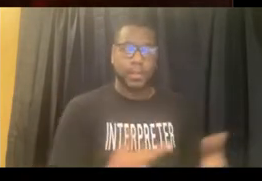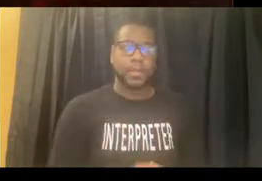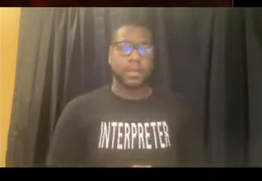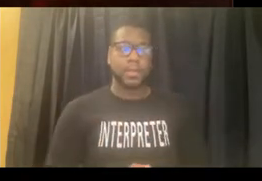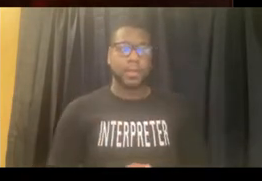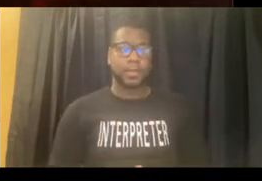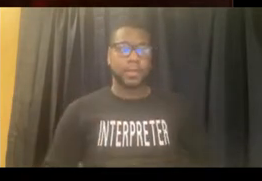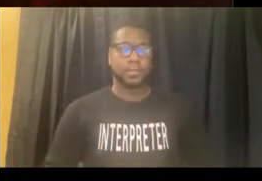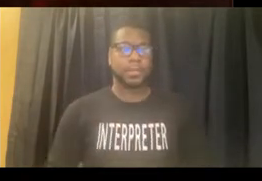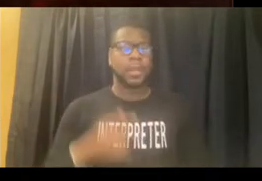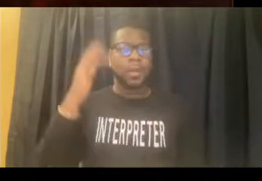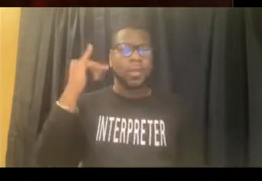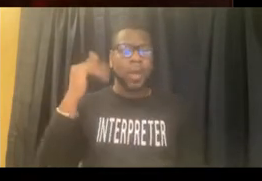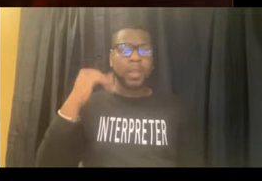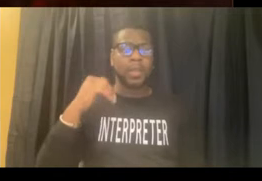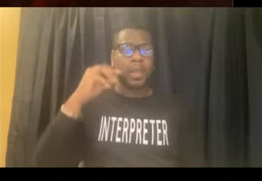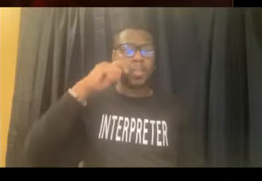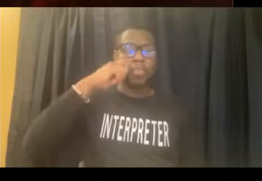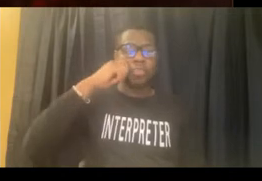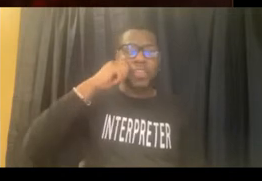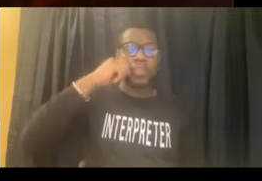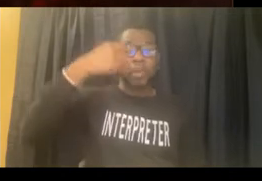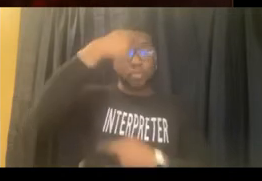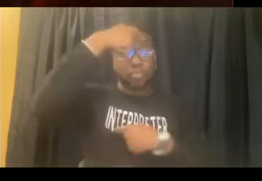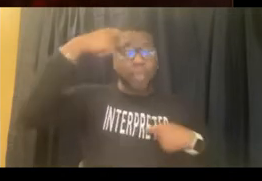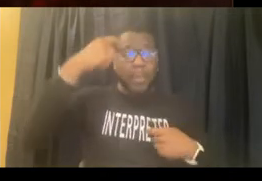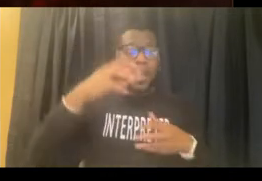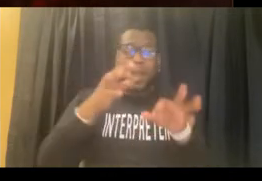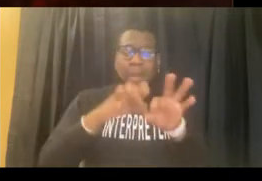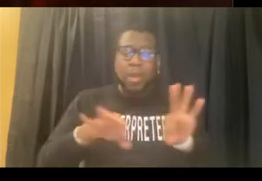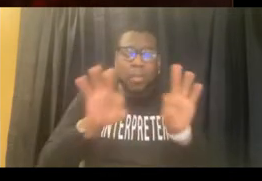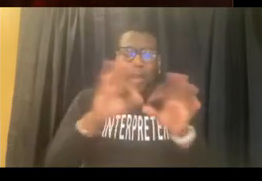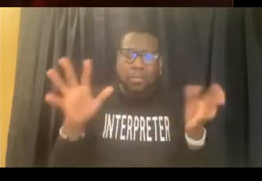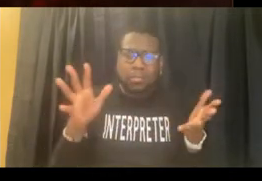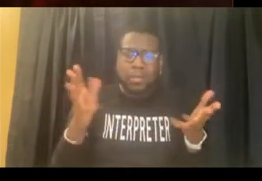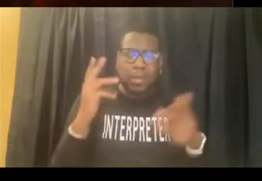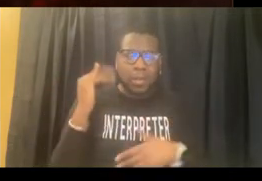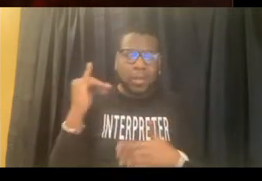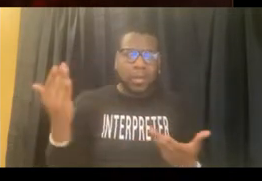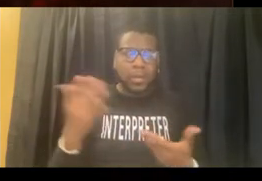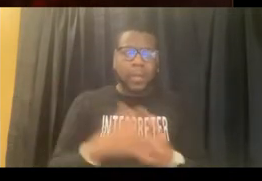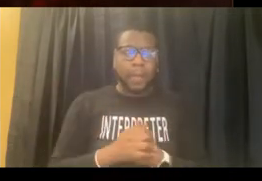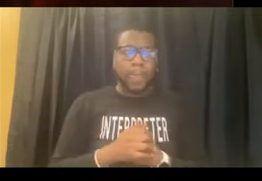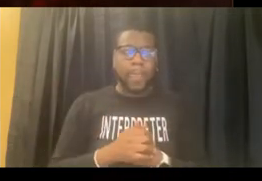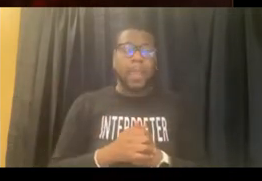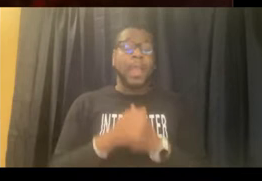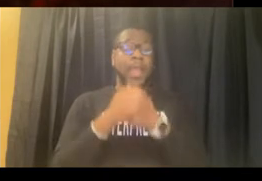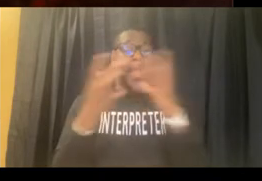why does racial trauma matter? Why do I need to acknowledge this when I'm acknowledging sexual violence? because it's directly